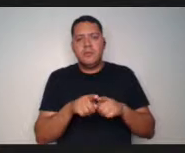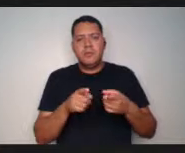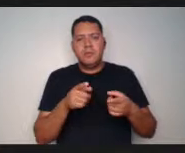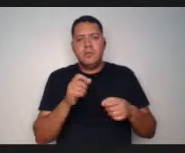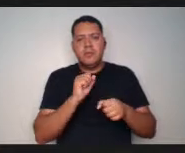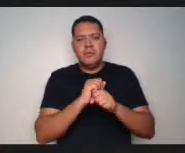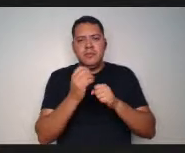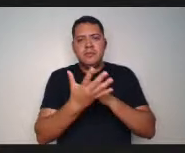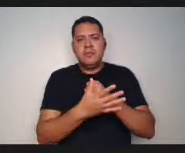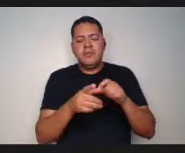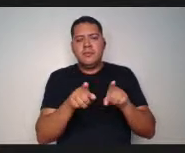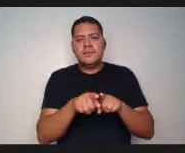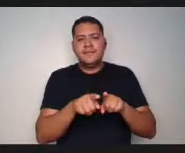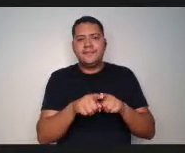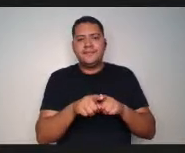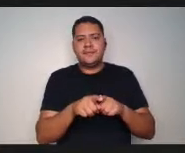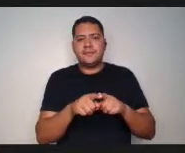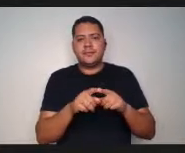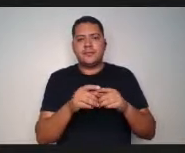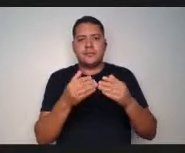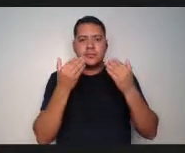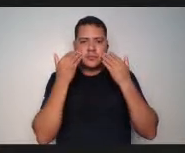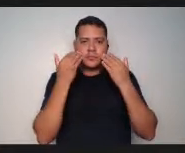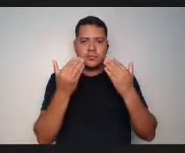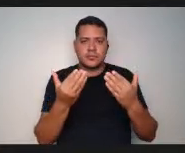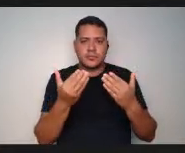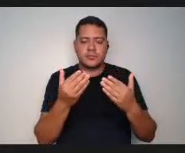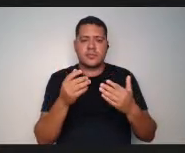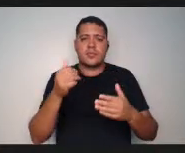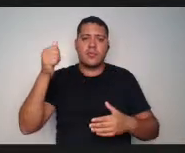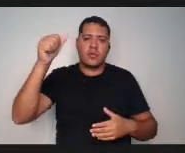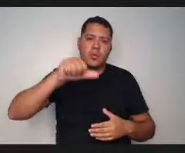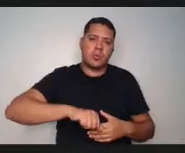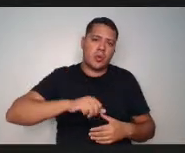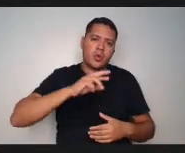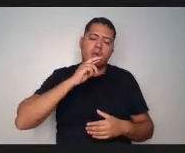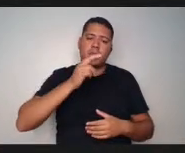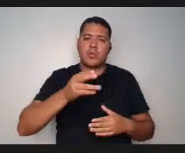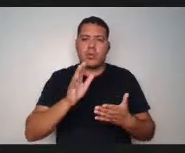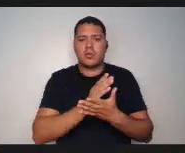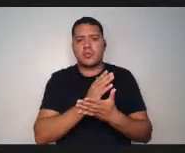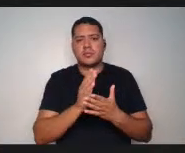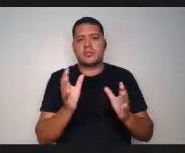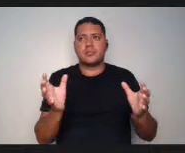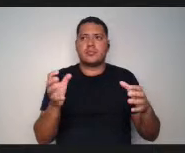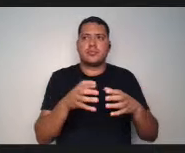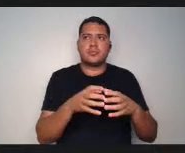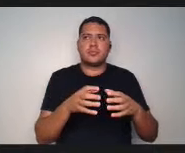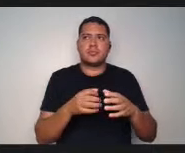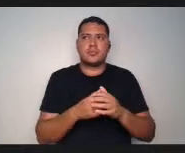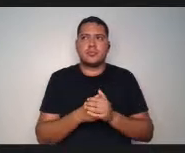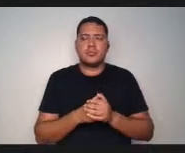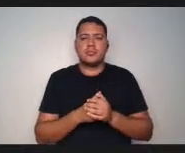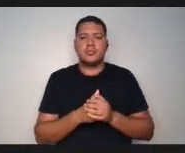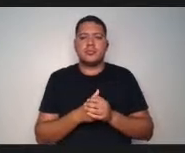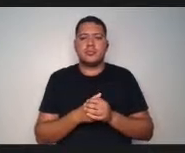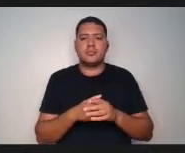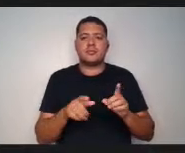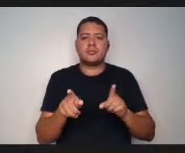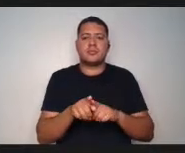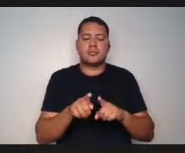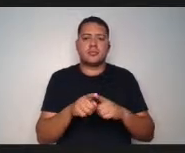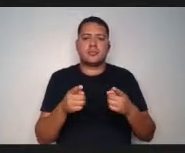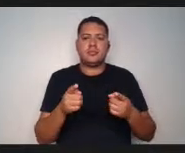some groups because of existing problems and health inequalities and the vulnerability of workers, especially low-wage workers. And this is going to continue